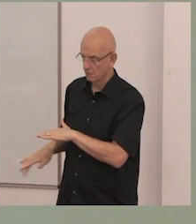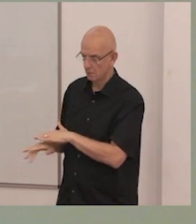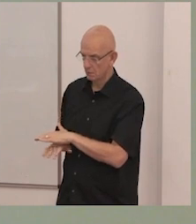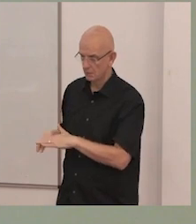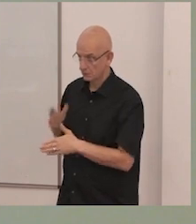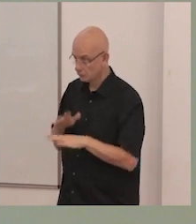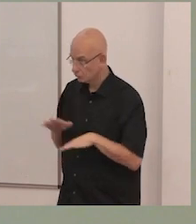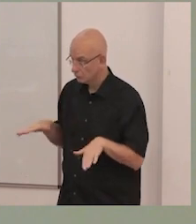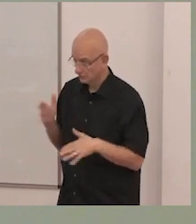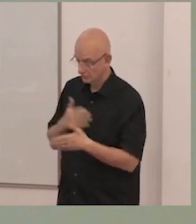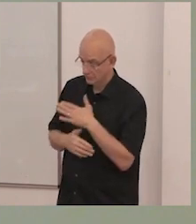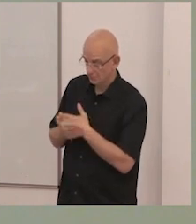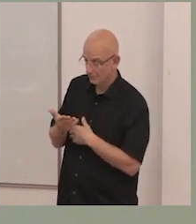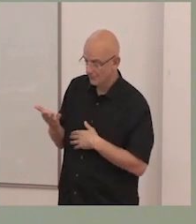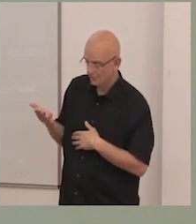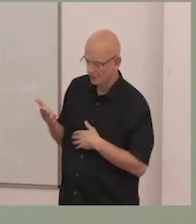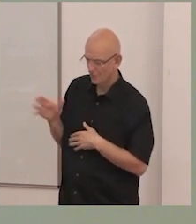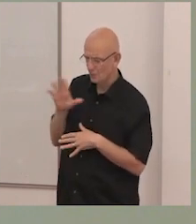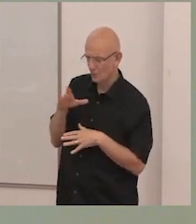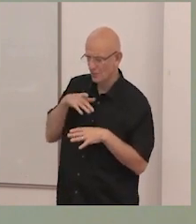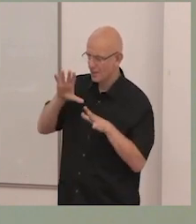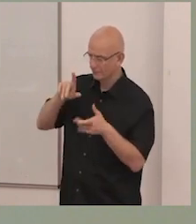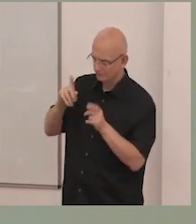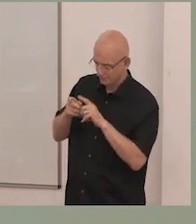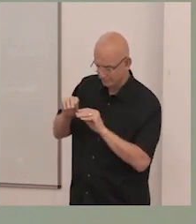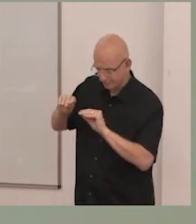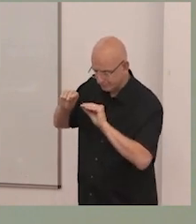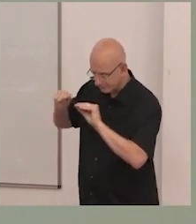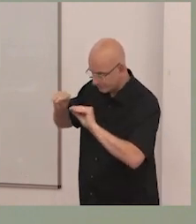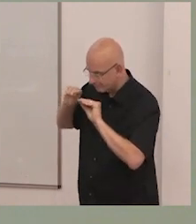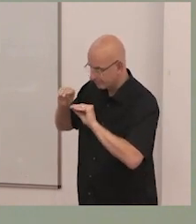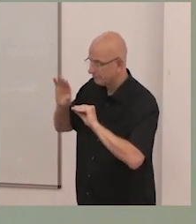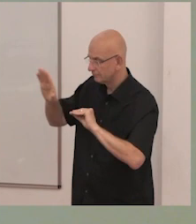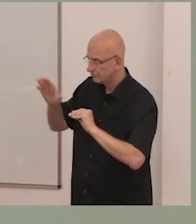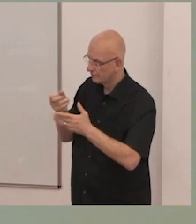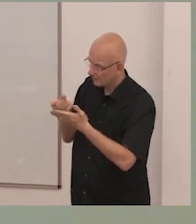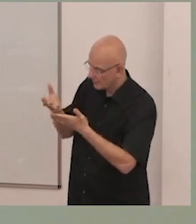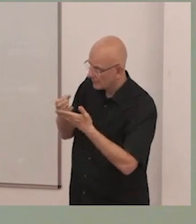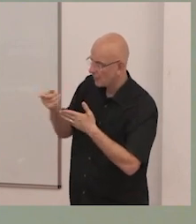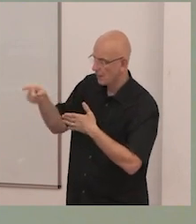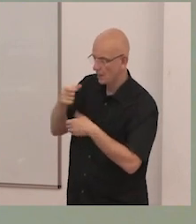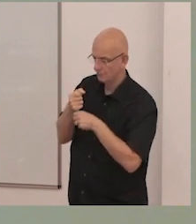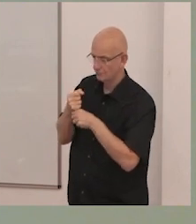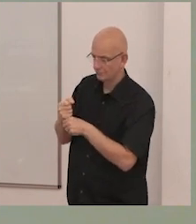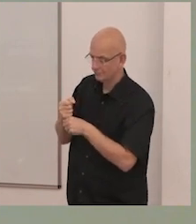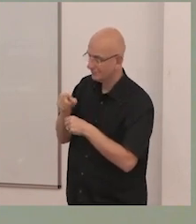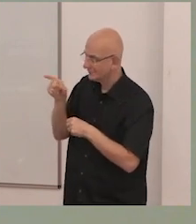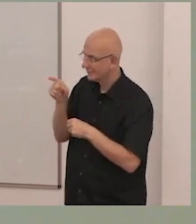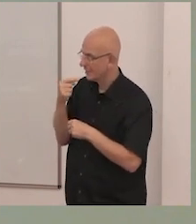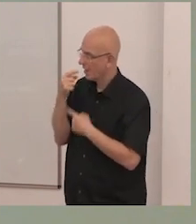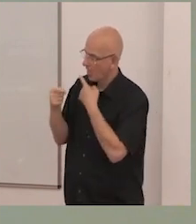such terminology should not be used, and that terminology means a lot.